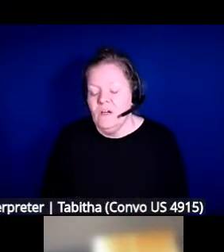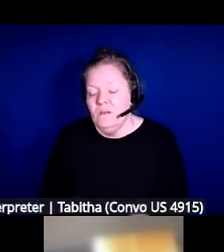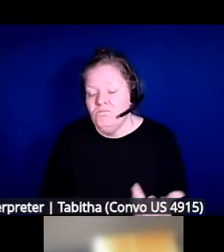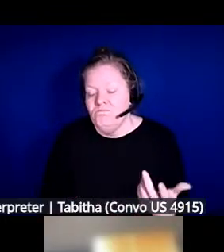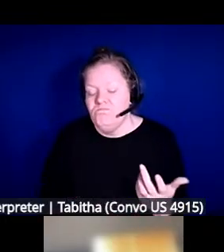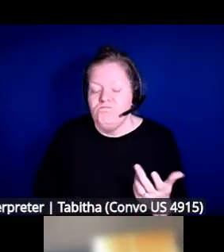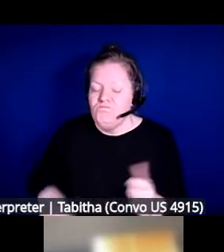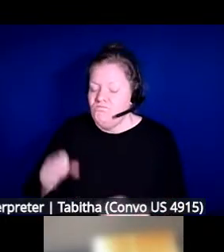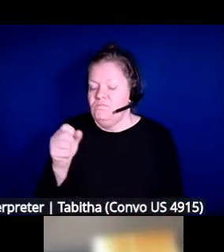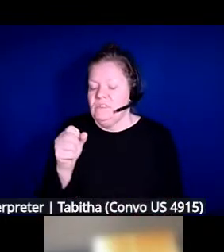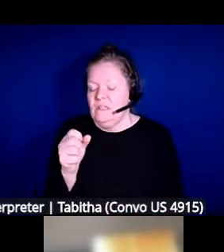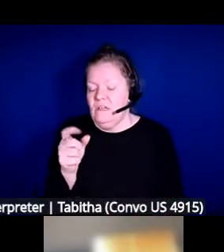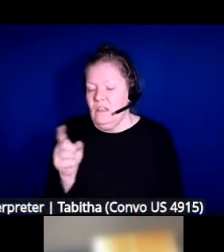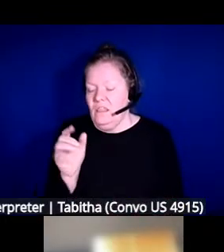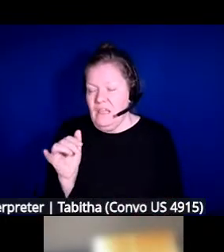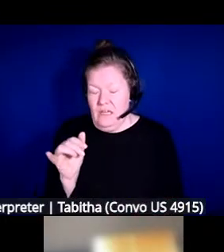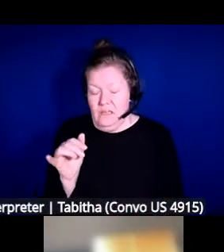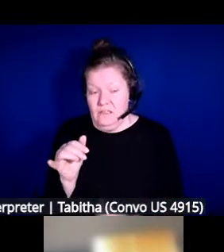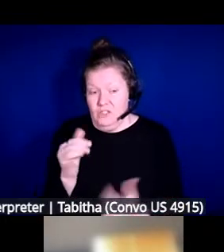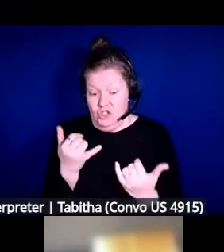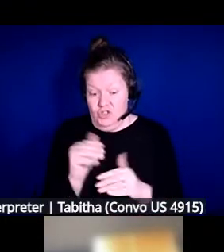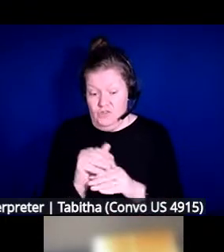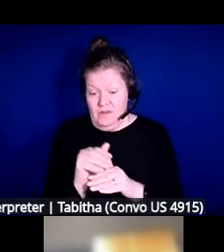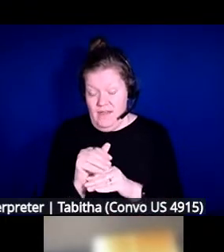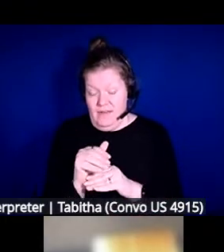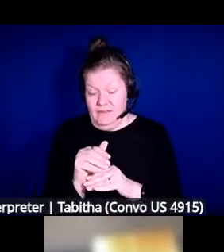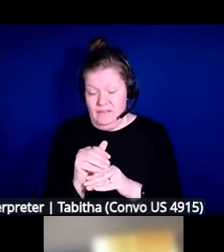But yeah, he like after tonight's